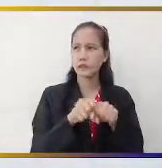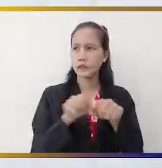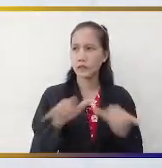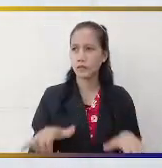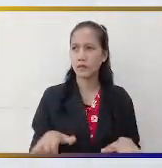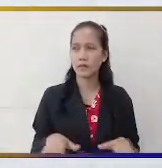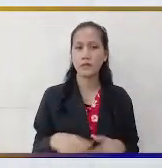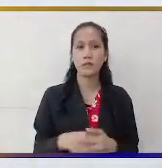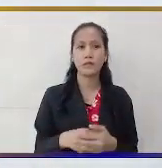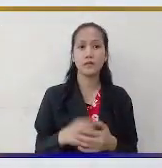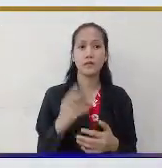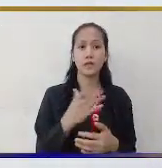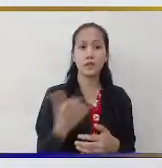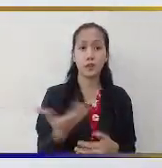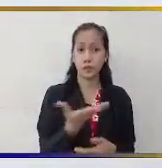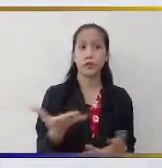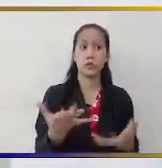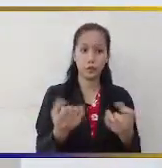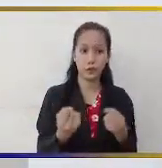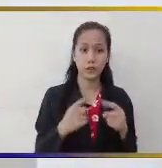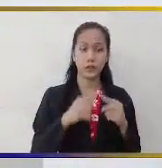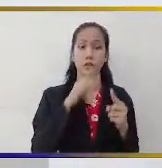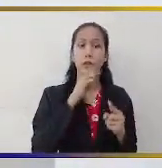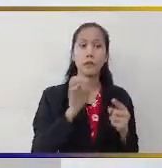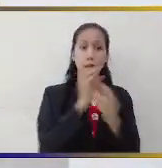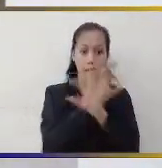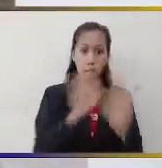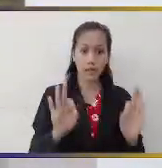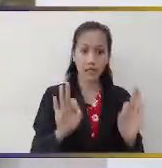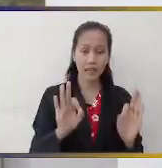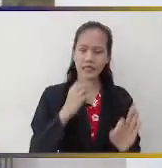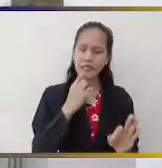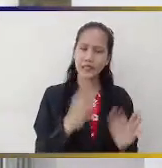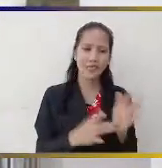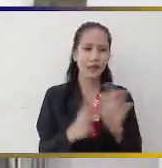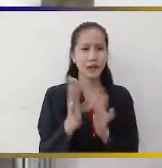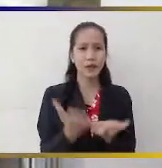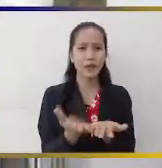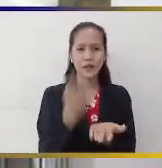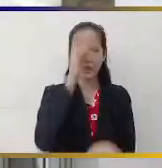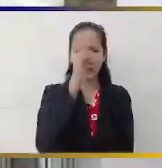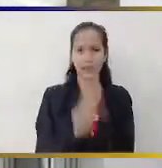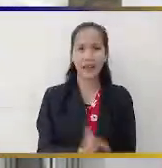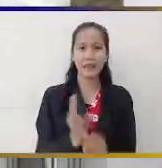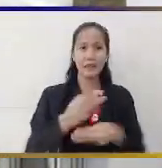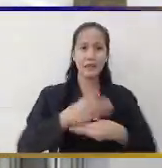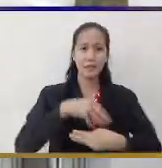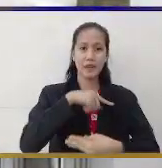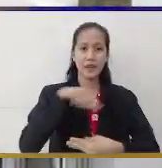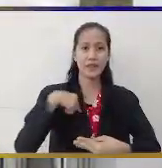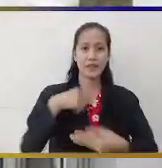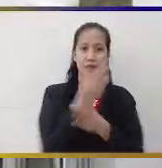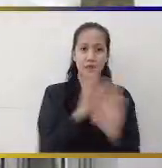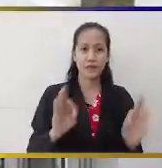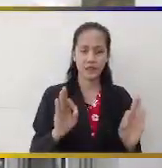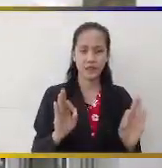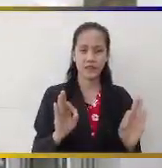You get into the book. The Bible says God will make you free. When you got saved, set you free.